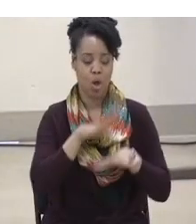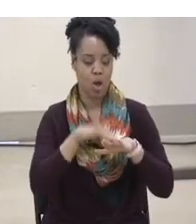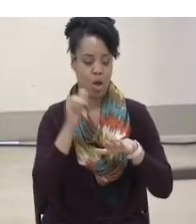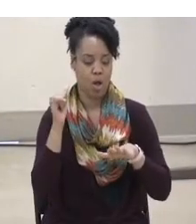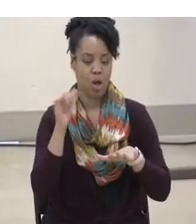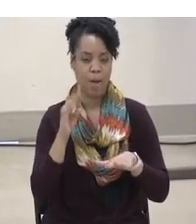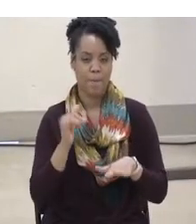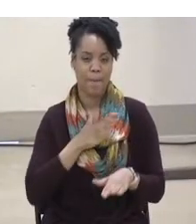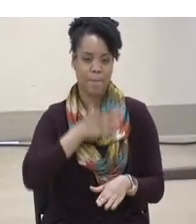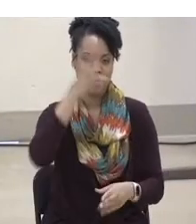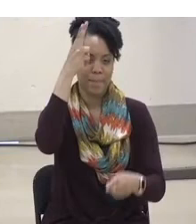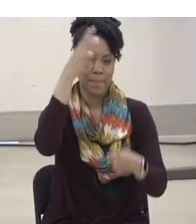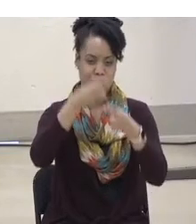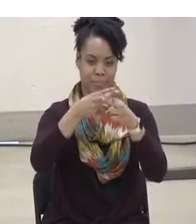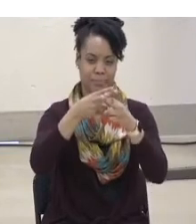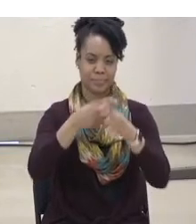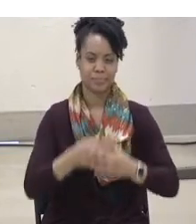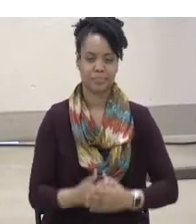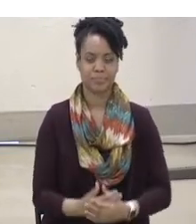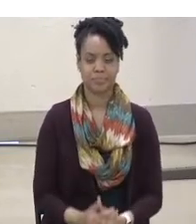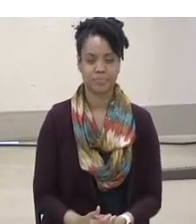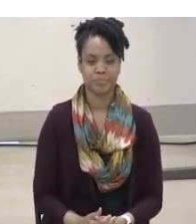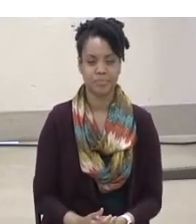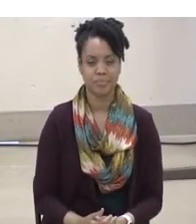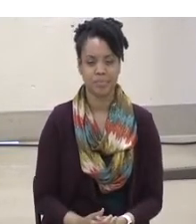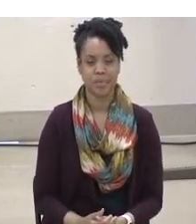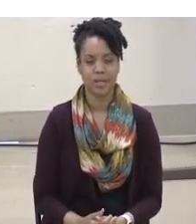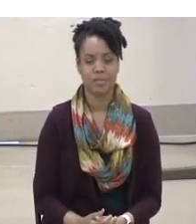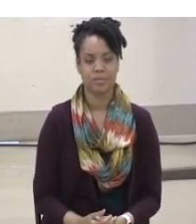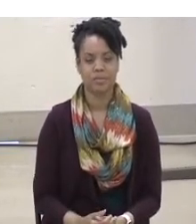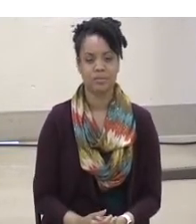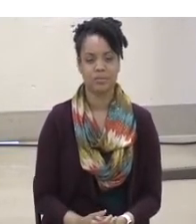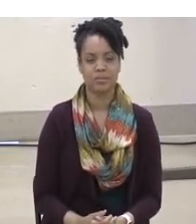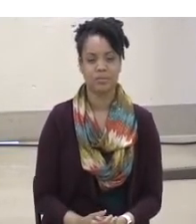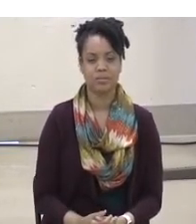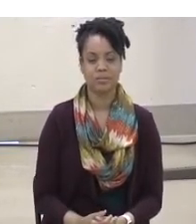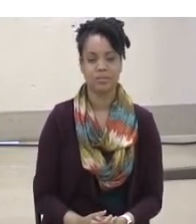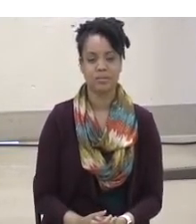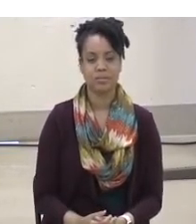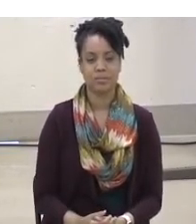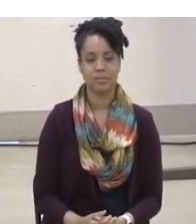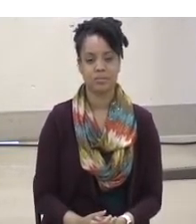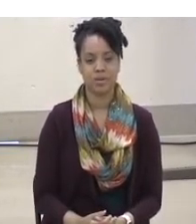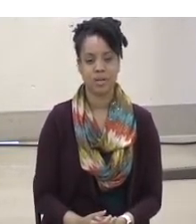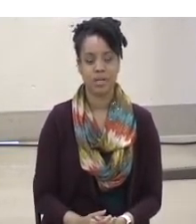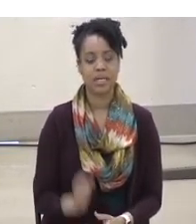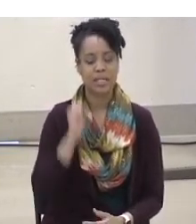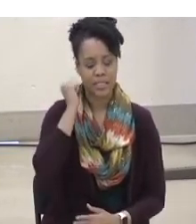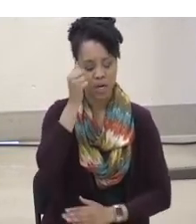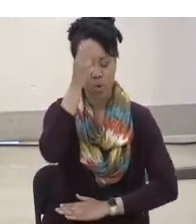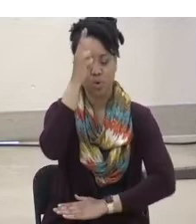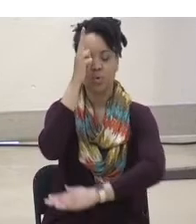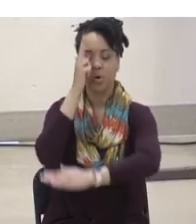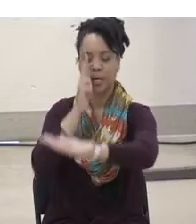by my name habló en el Antiguo Testamento, si mi pueblo, el cual es invocado mi nombre, shall